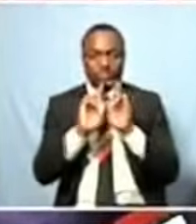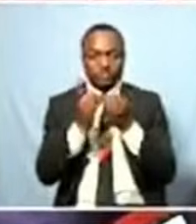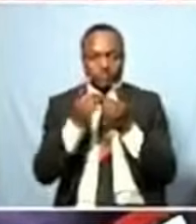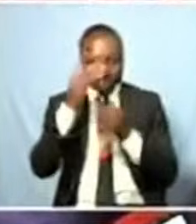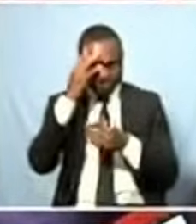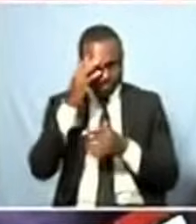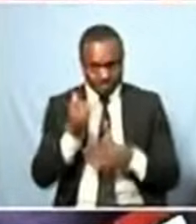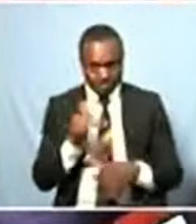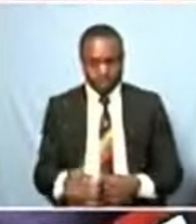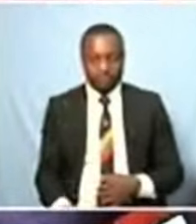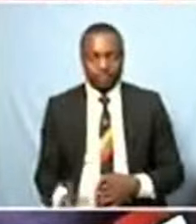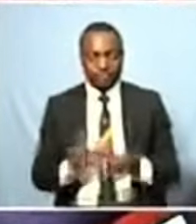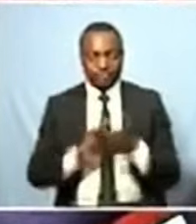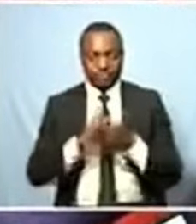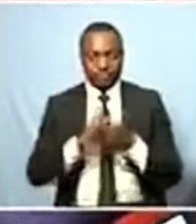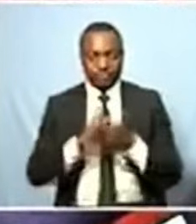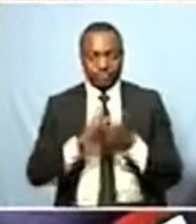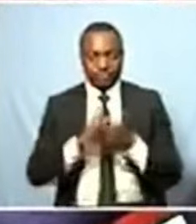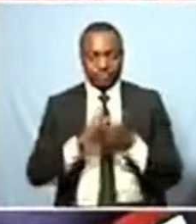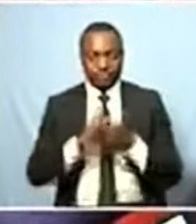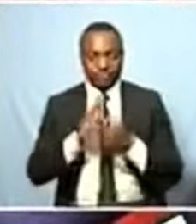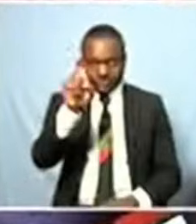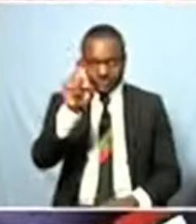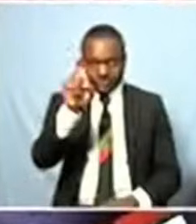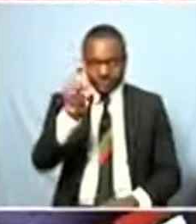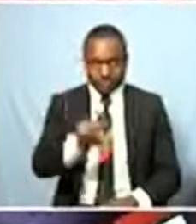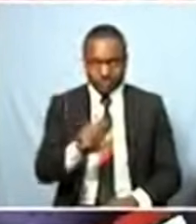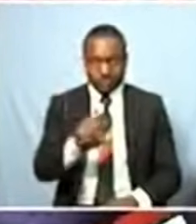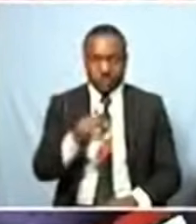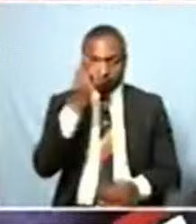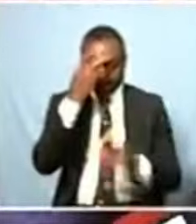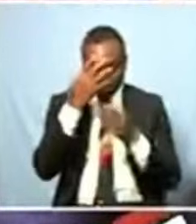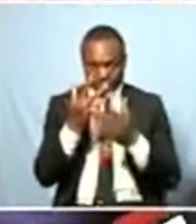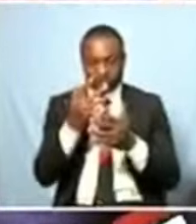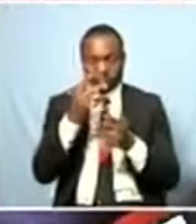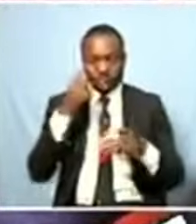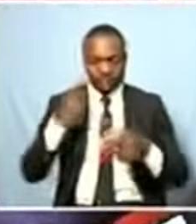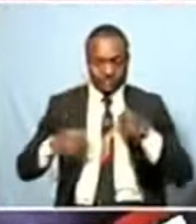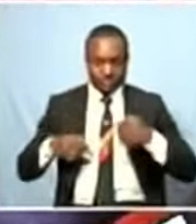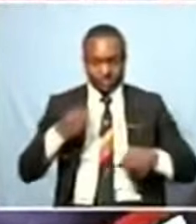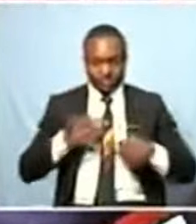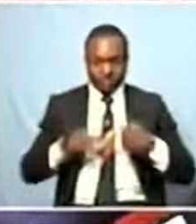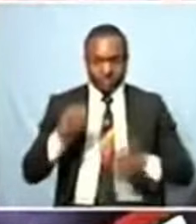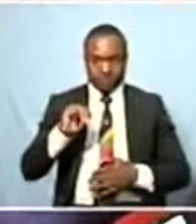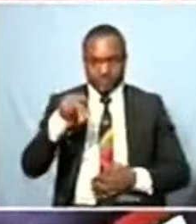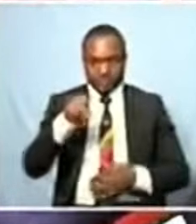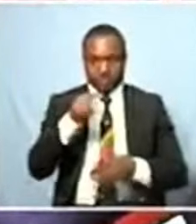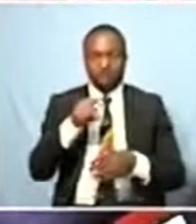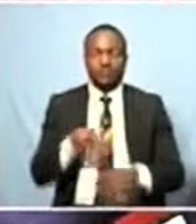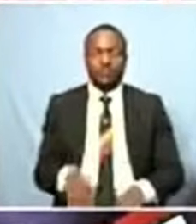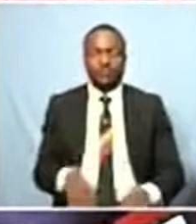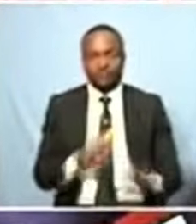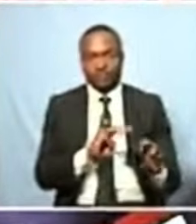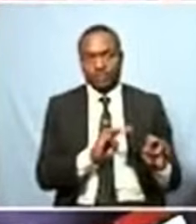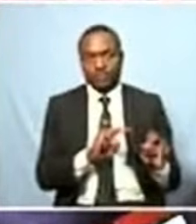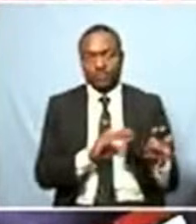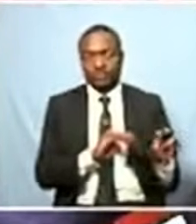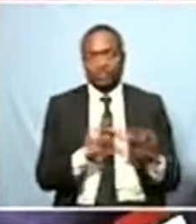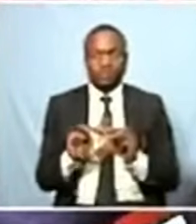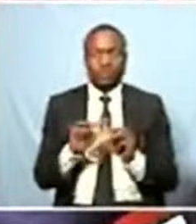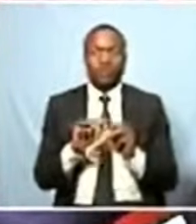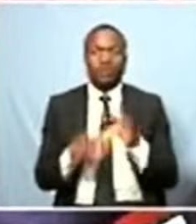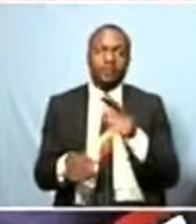why? After consideration of those two questions, we expect Kamfinsa Member of Parliament, Mr. Christopher Kangombe, to move a private member's